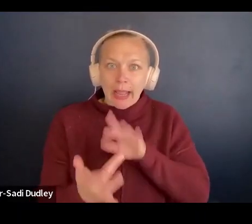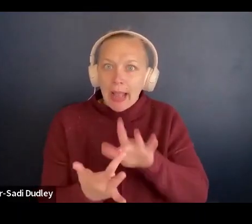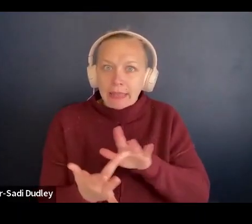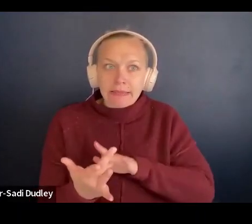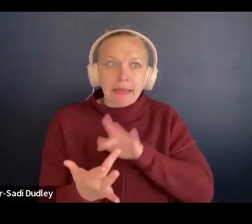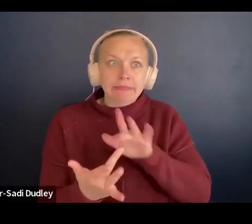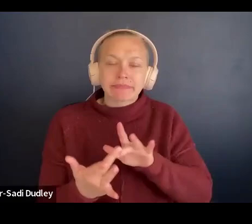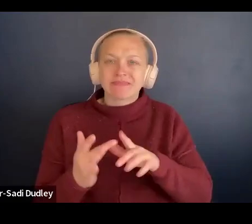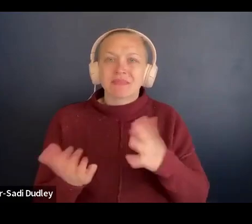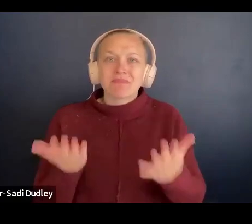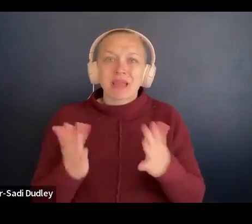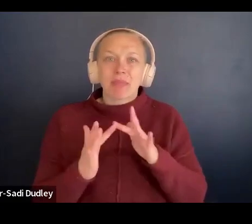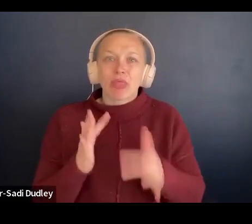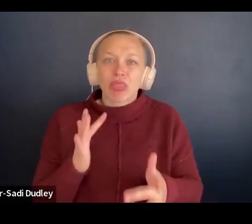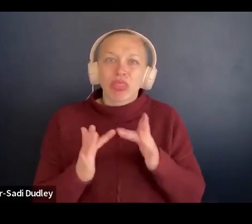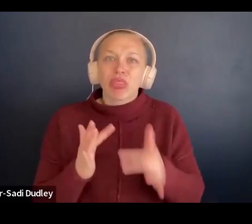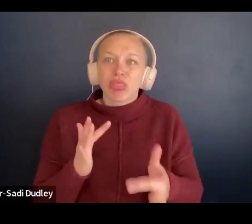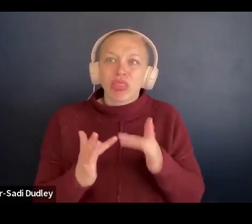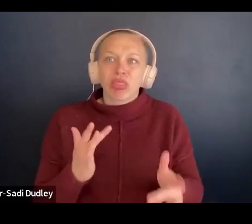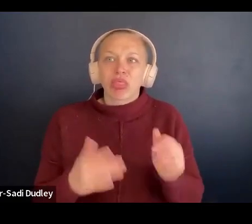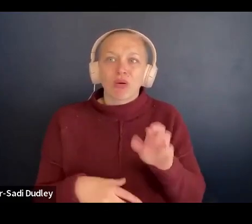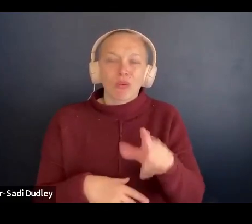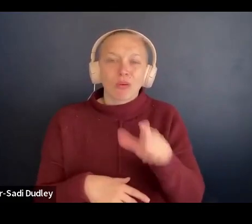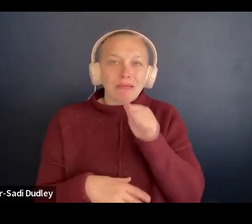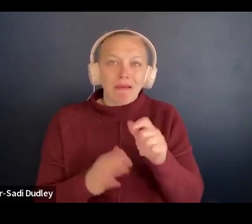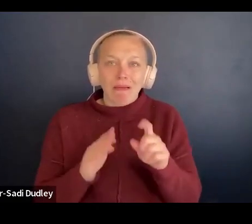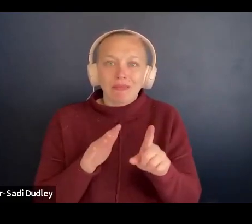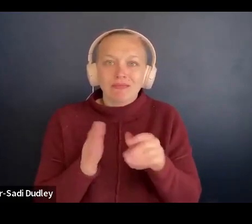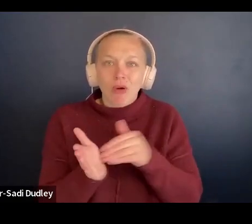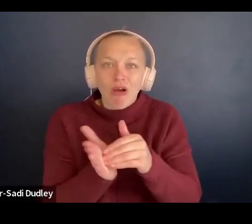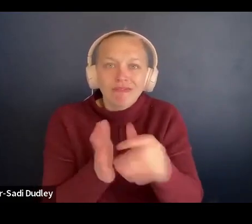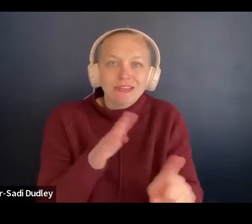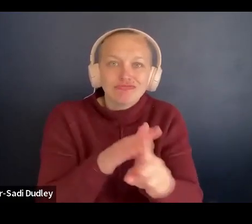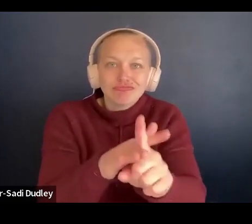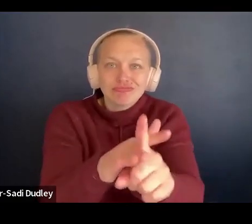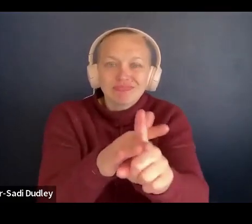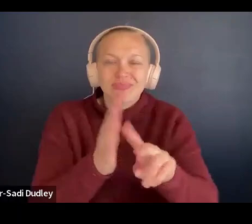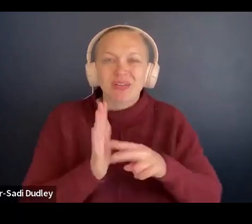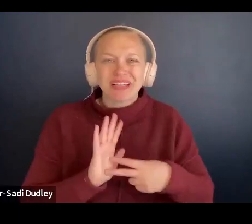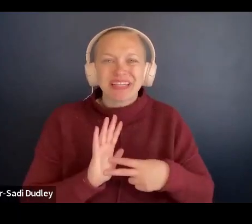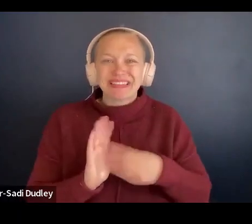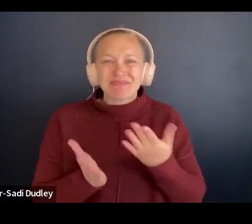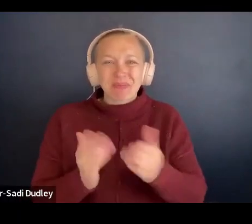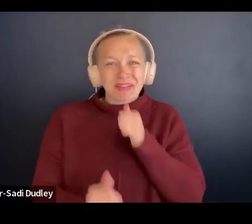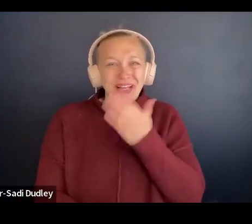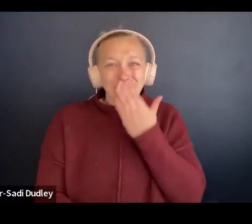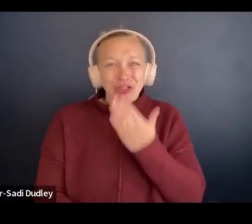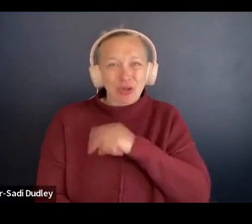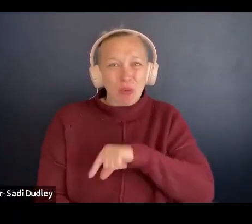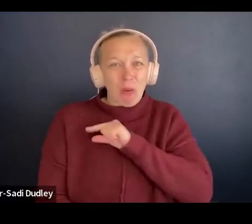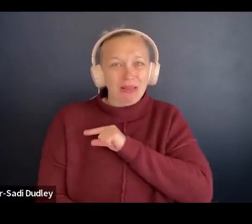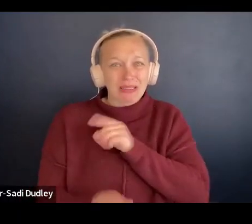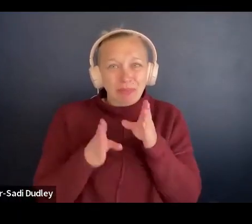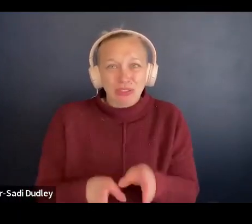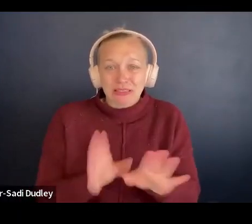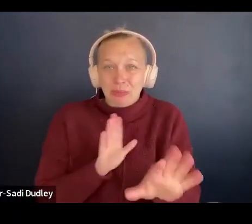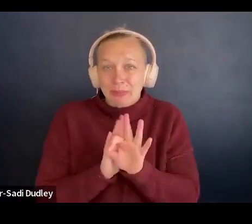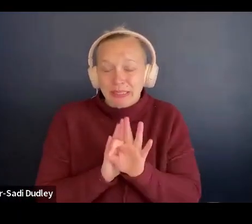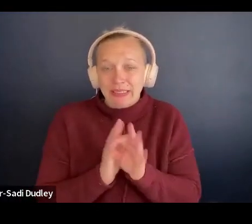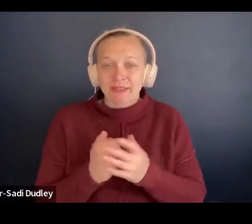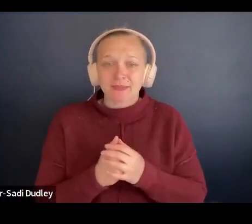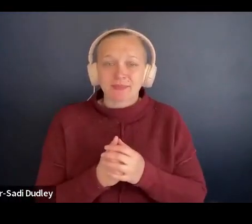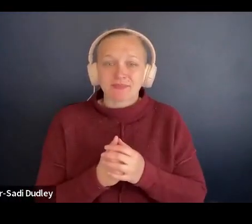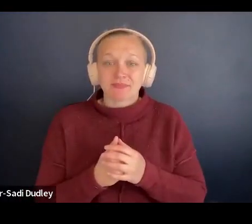should have the same qualities you look for as far as in the primary proxy. So times when we use